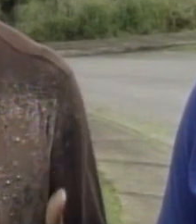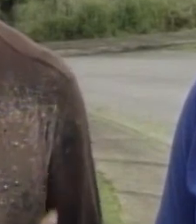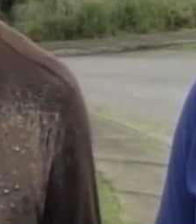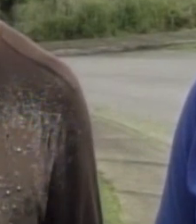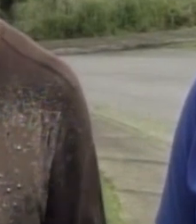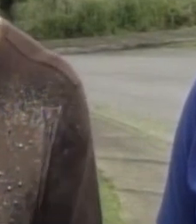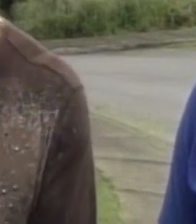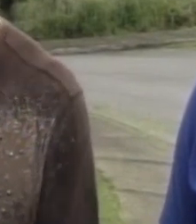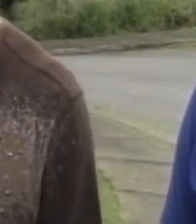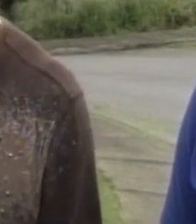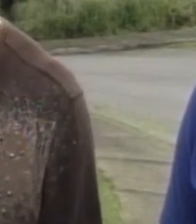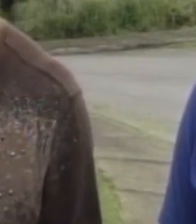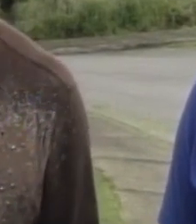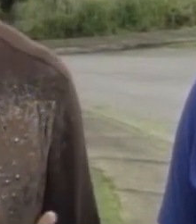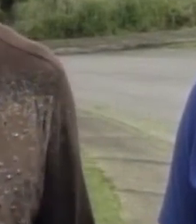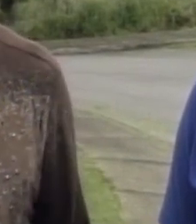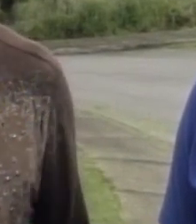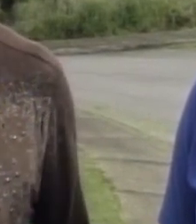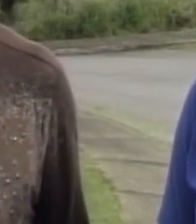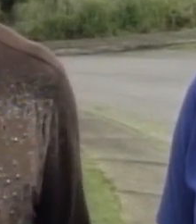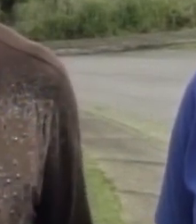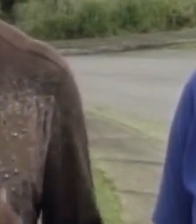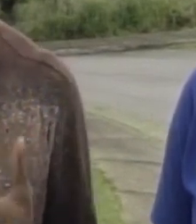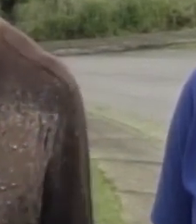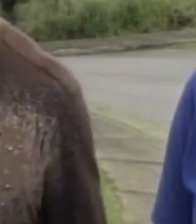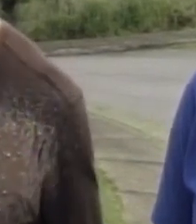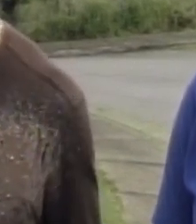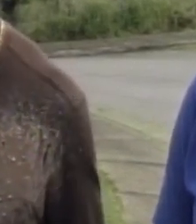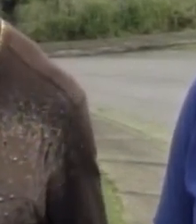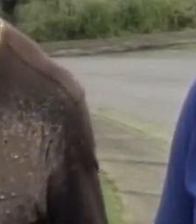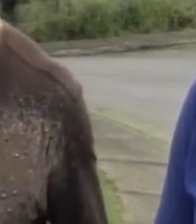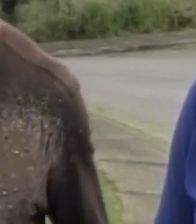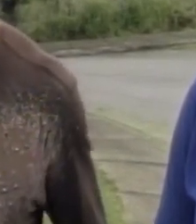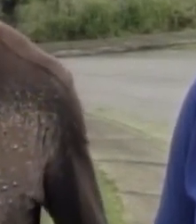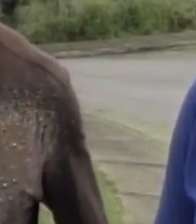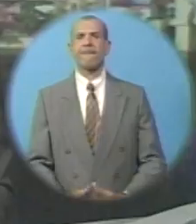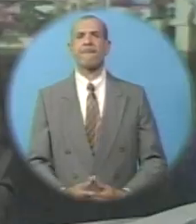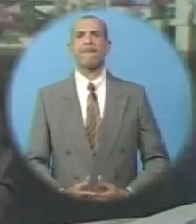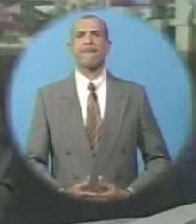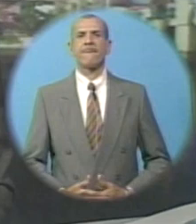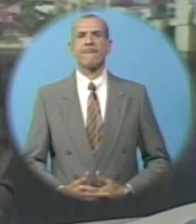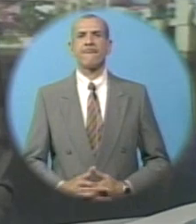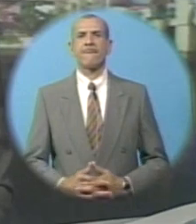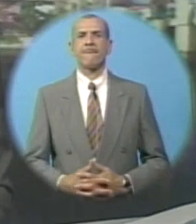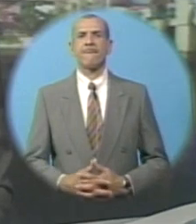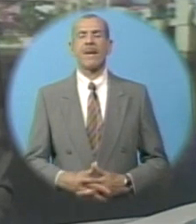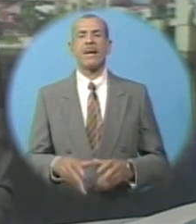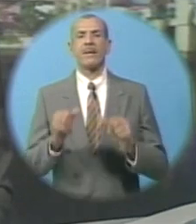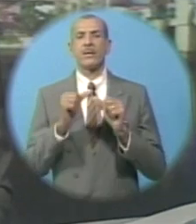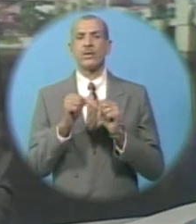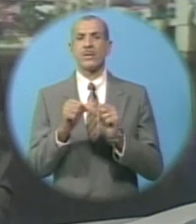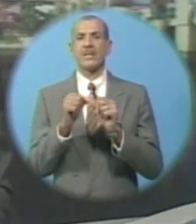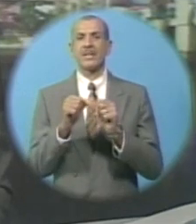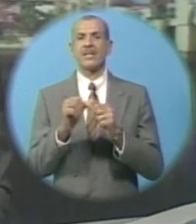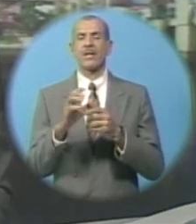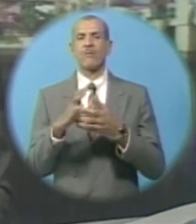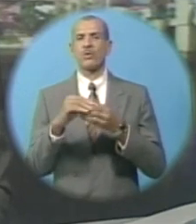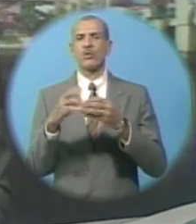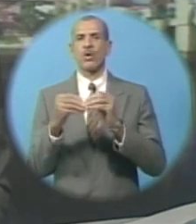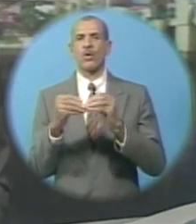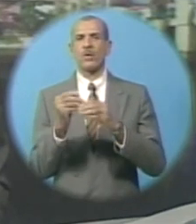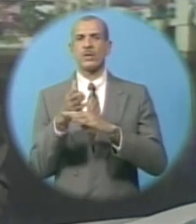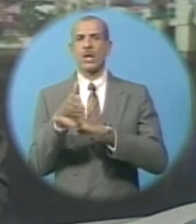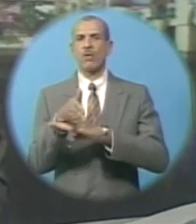continue to be a part of this presentation and our commercial ventures for the next 50 years. Well, still to come, a look at some of the stories